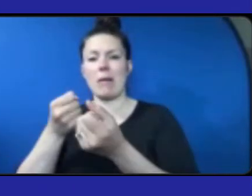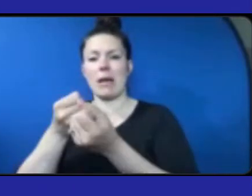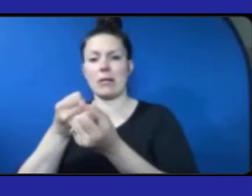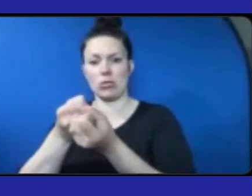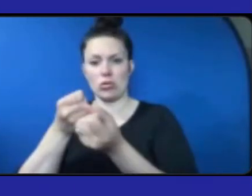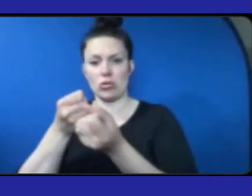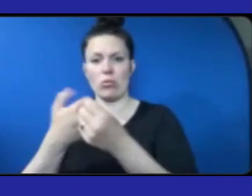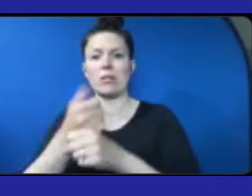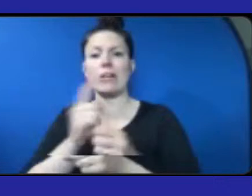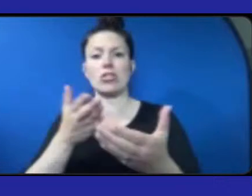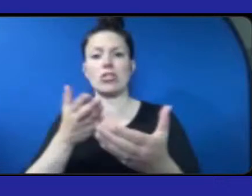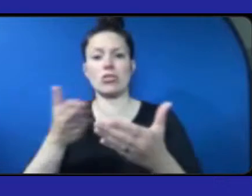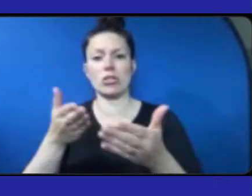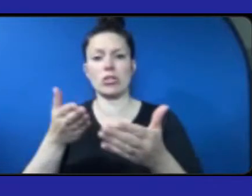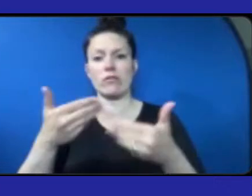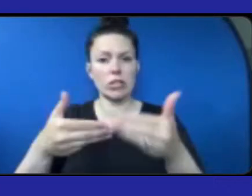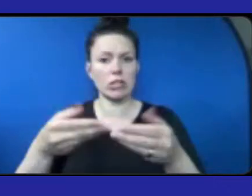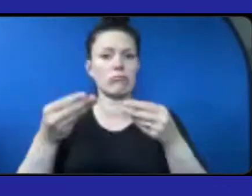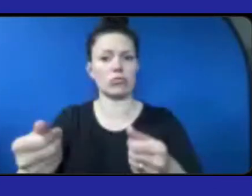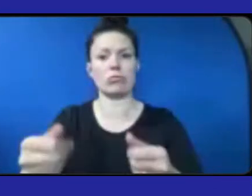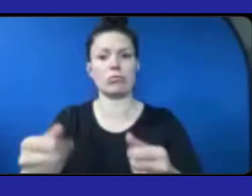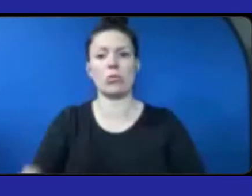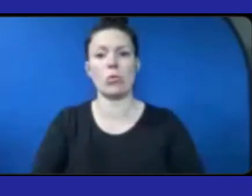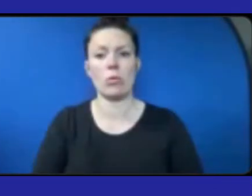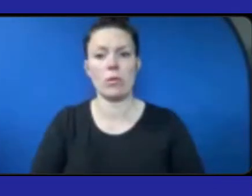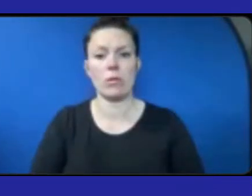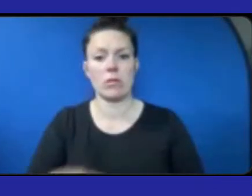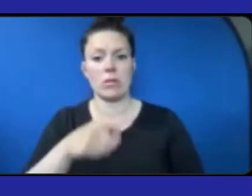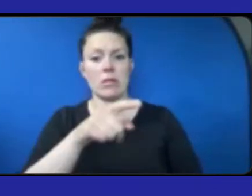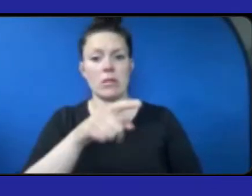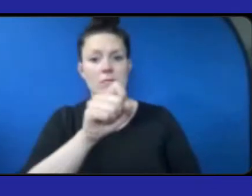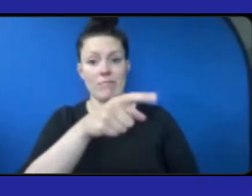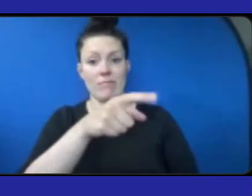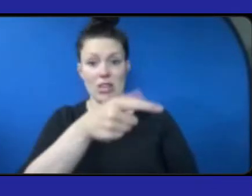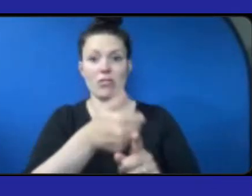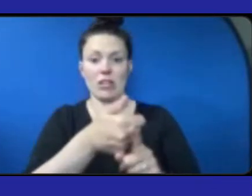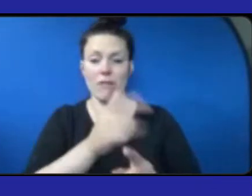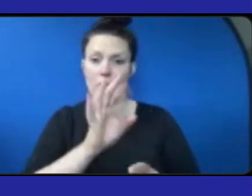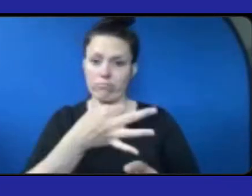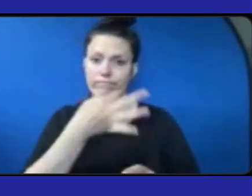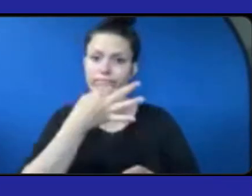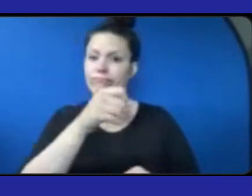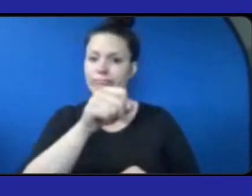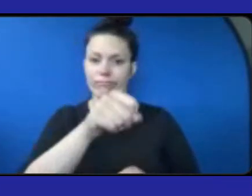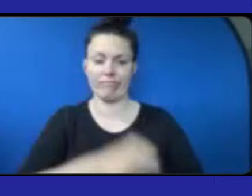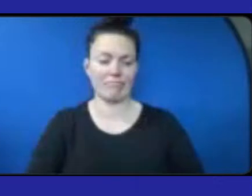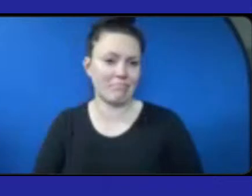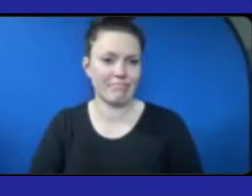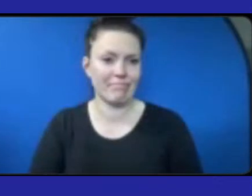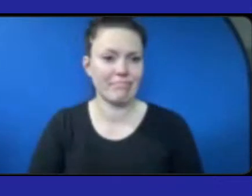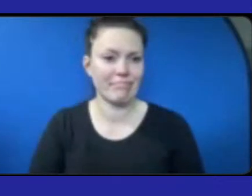field go smoothly. You're definitely the experts in the field. Thank you.